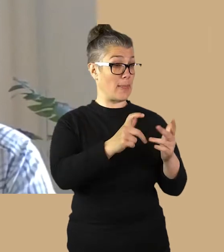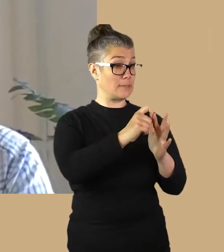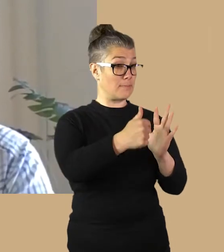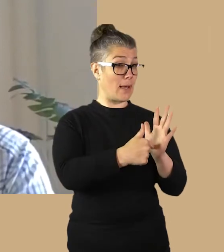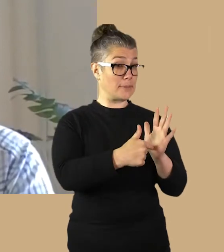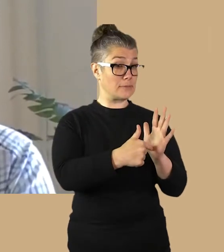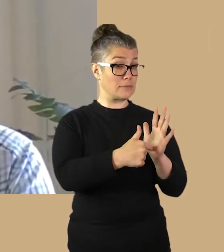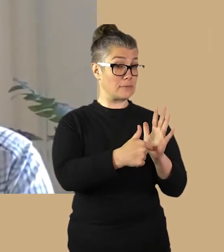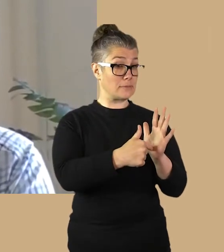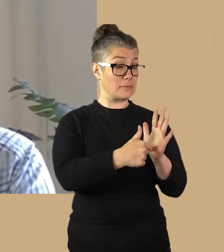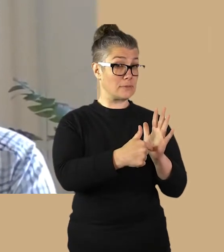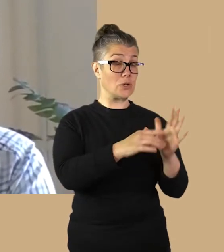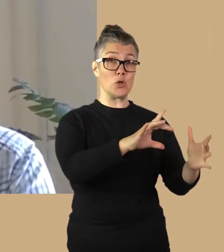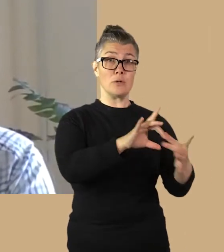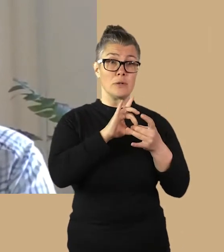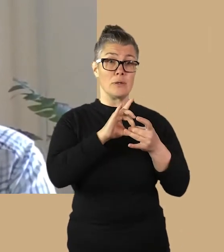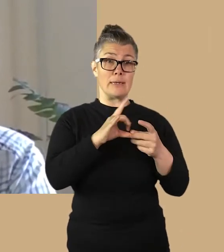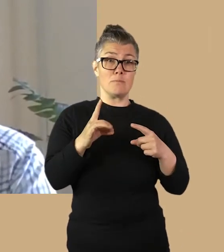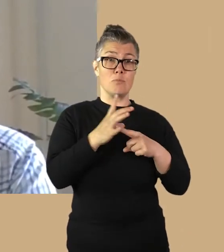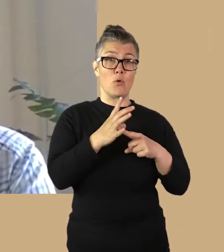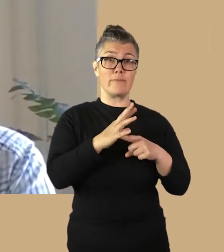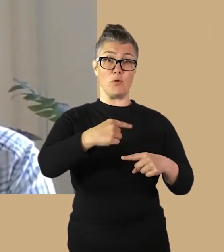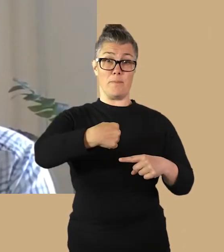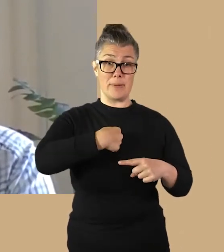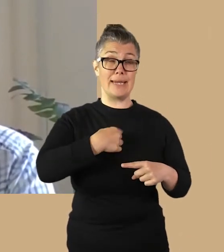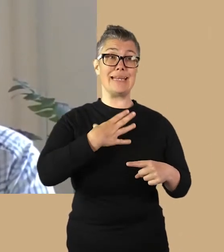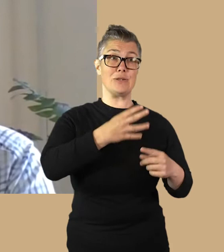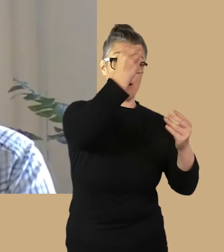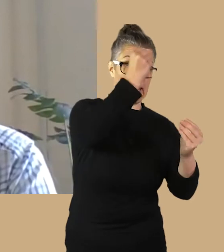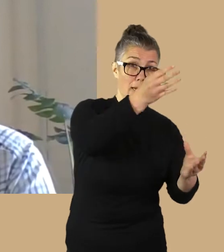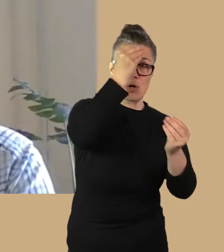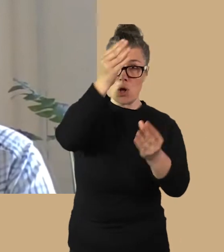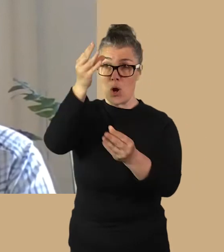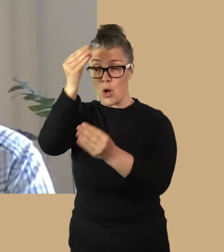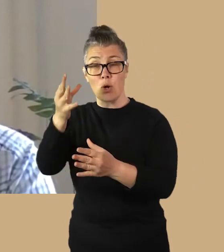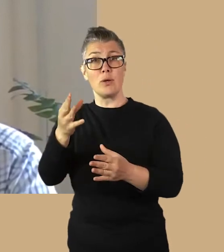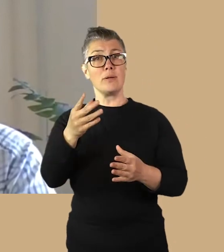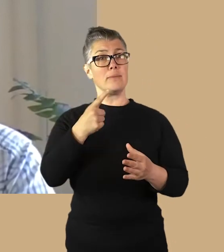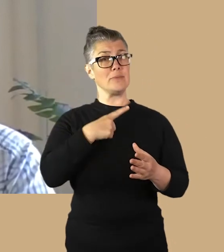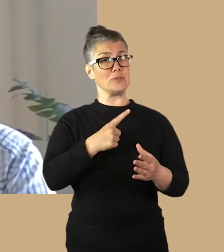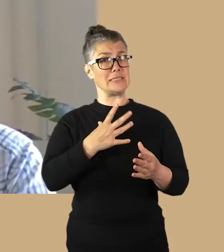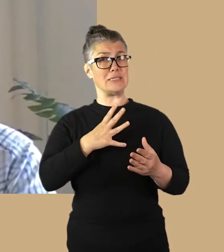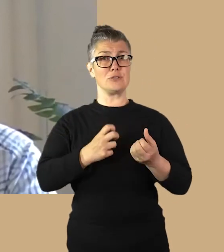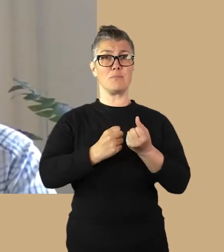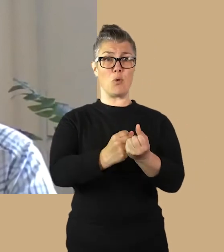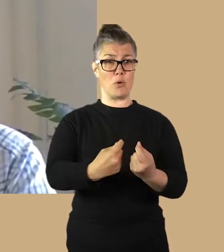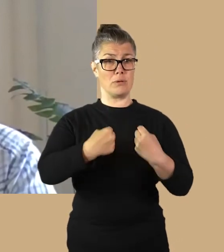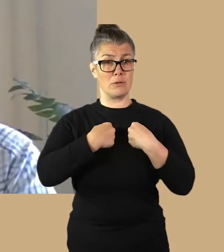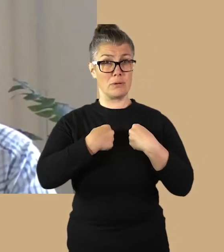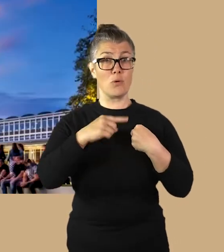other department staff which are crucial to you need to be informed so they can be supportive of you. What do you think of